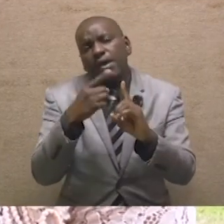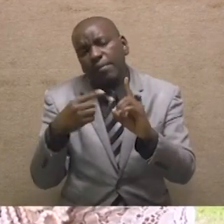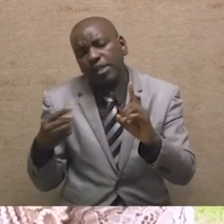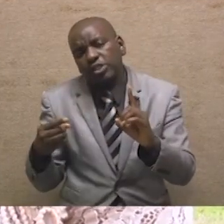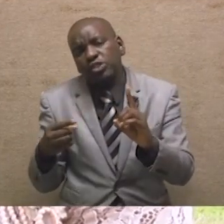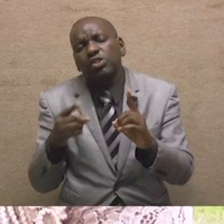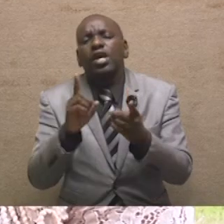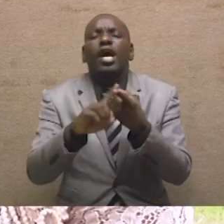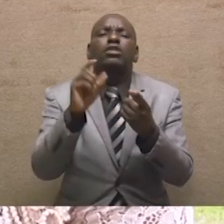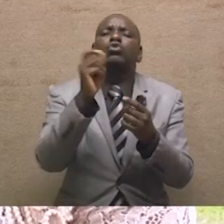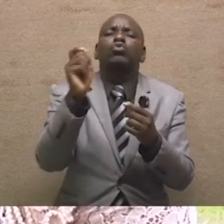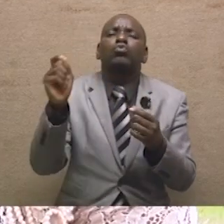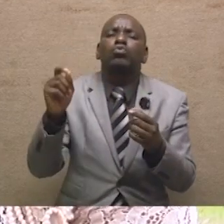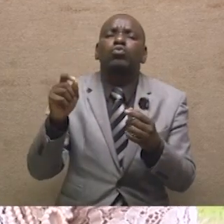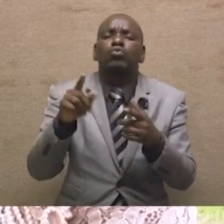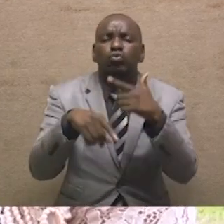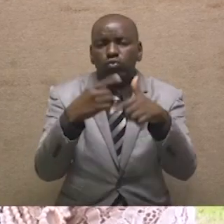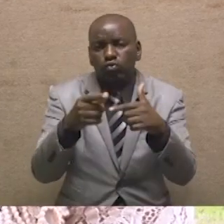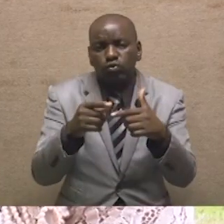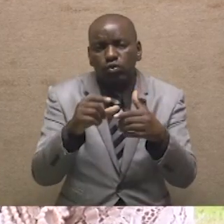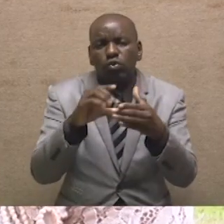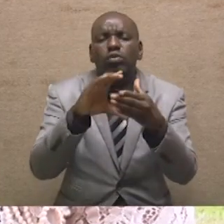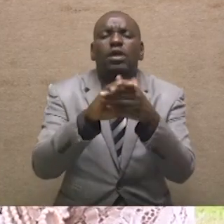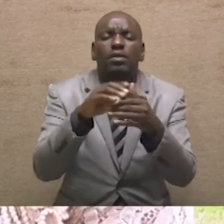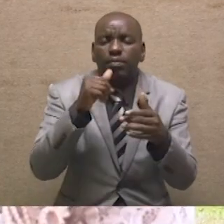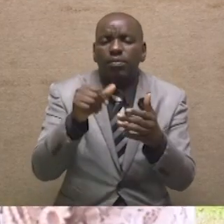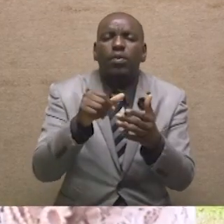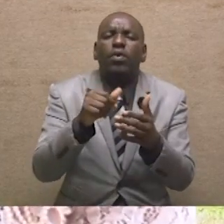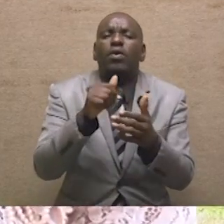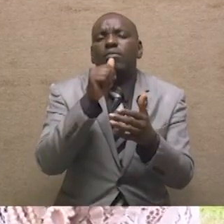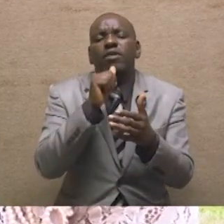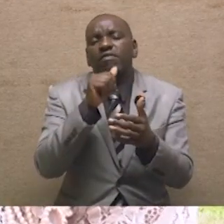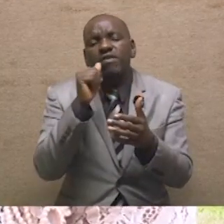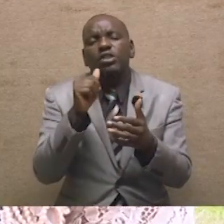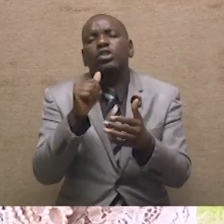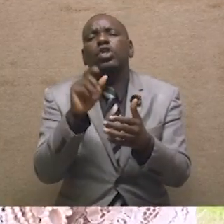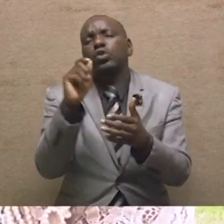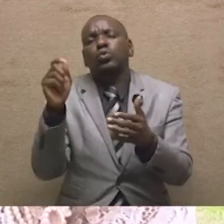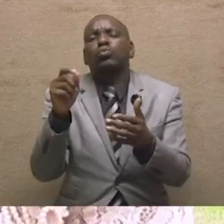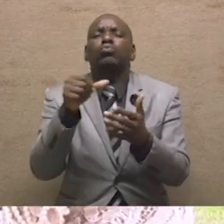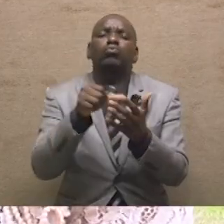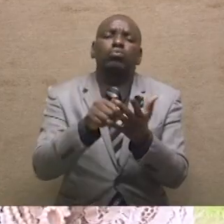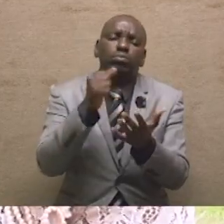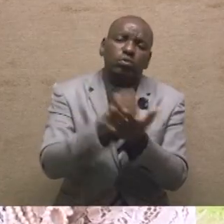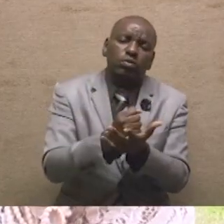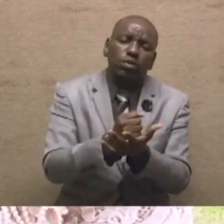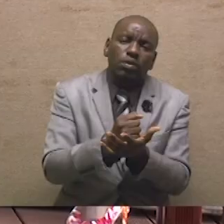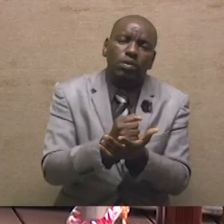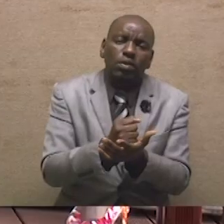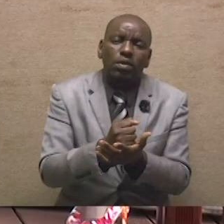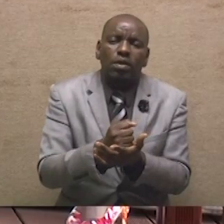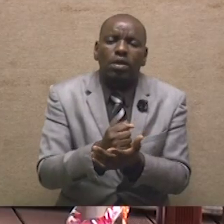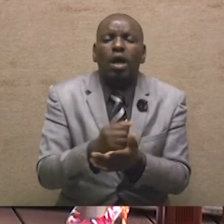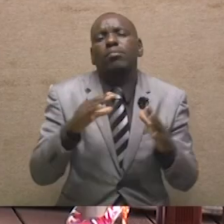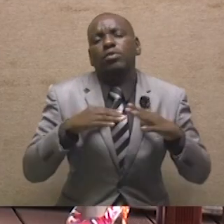have an open discourse between the ministry and schools, then we are going somewhere with the private schools, the non-registered private schools.